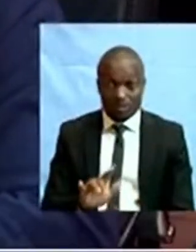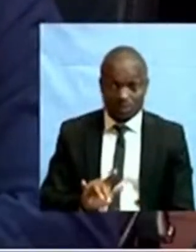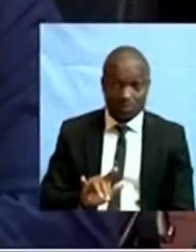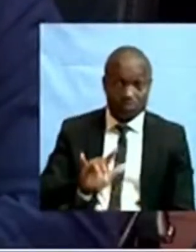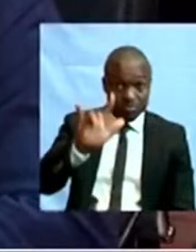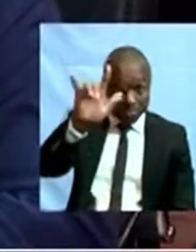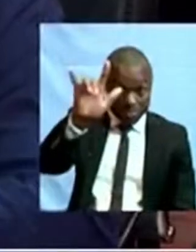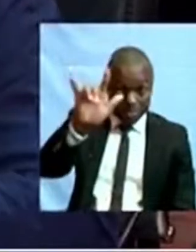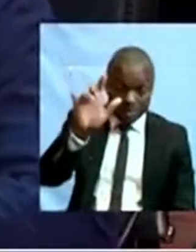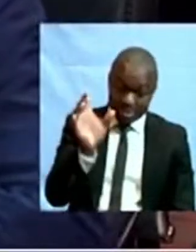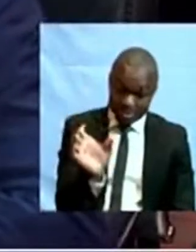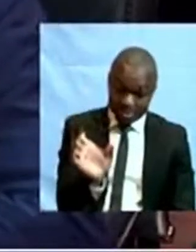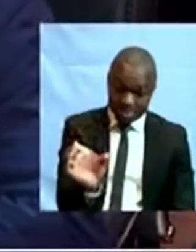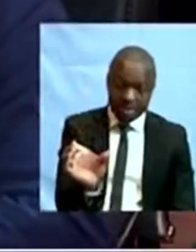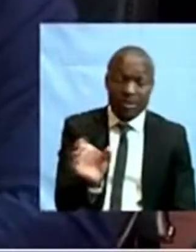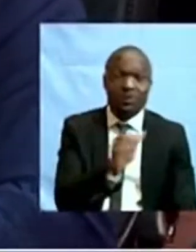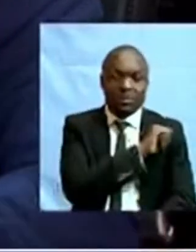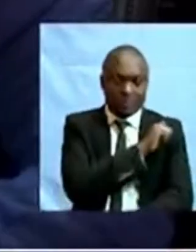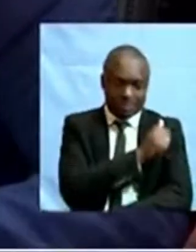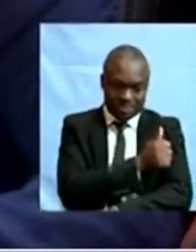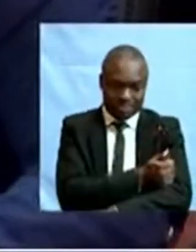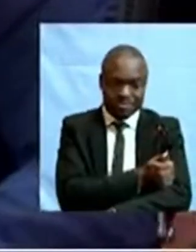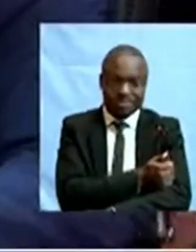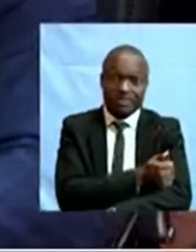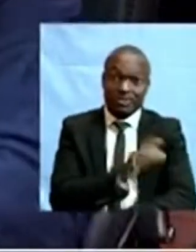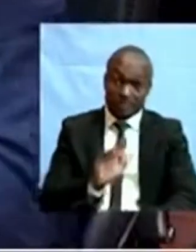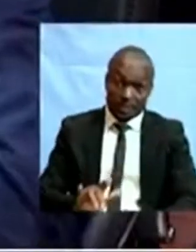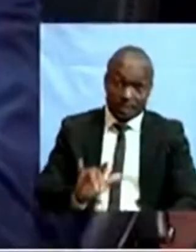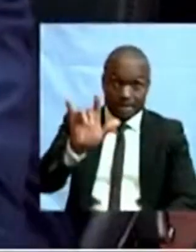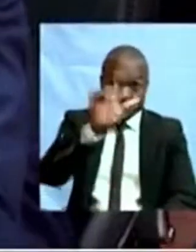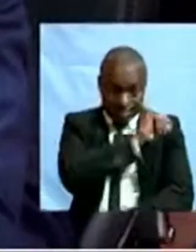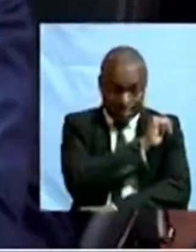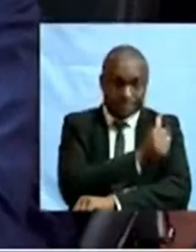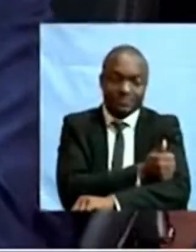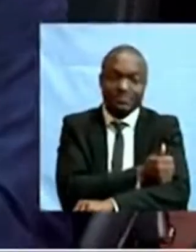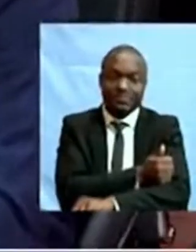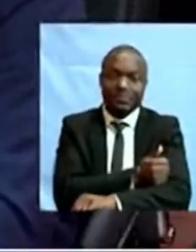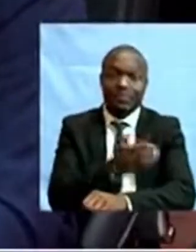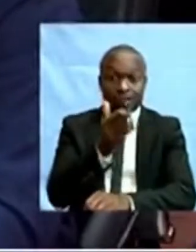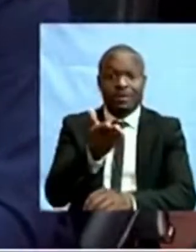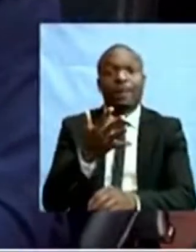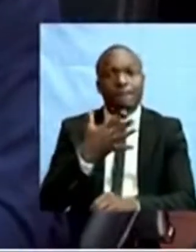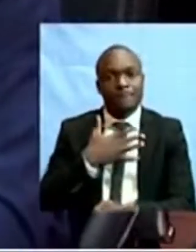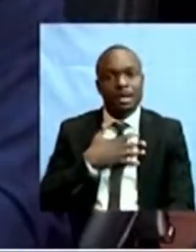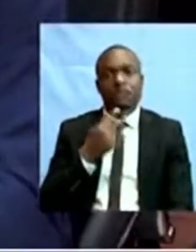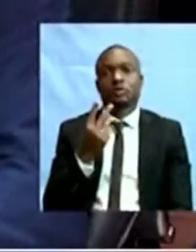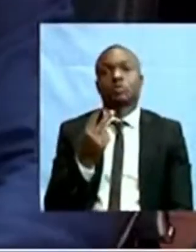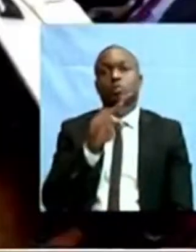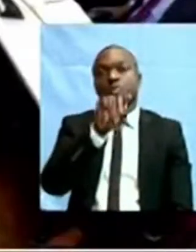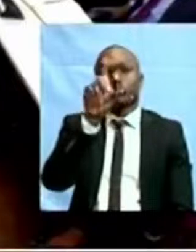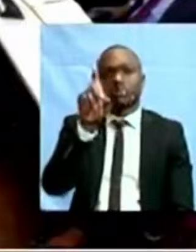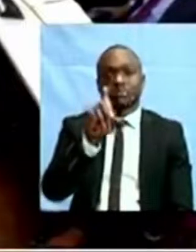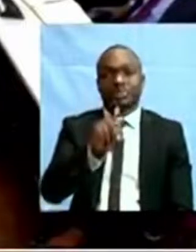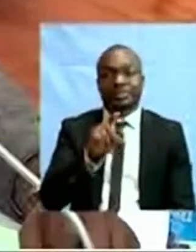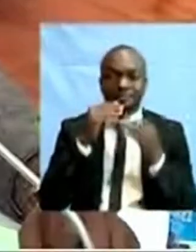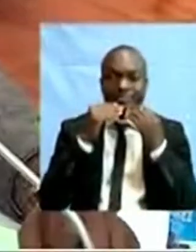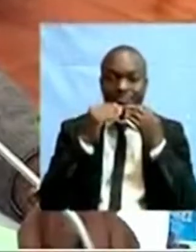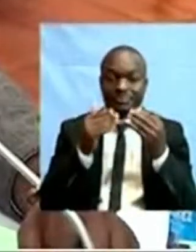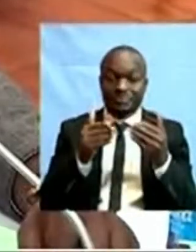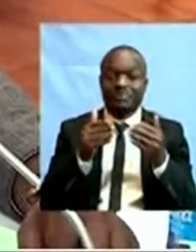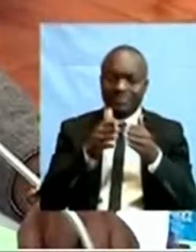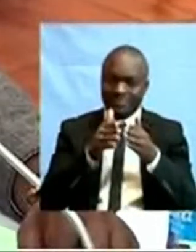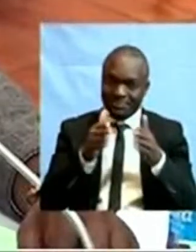aviation industry, or authority rather, the Civil Aviation Authority. I think those are my 2 questions, Chair. Thank you. Thank you so much,